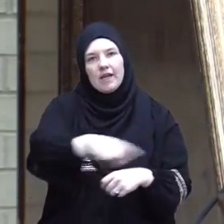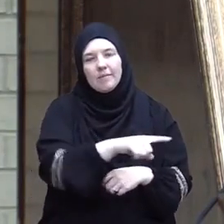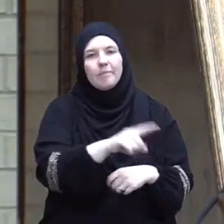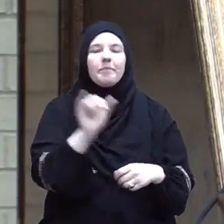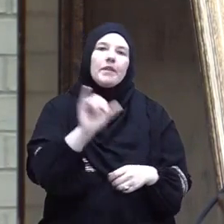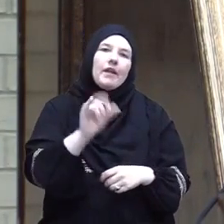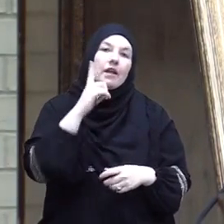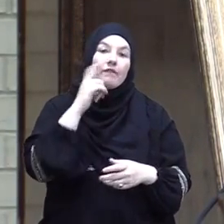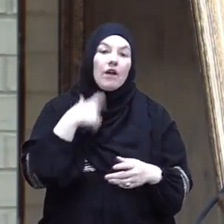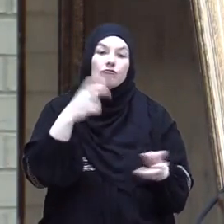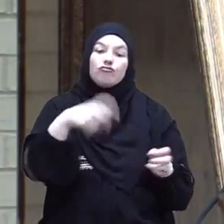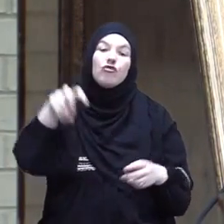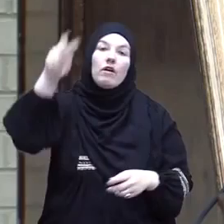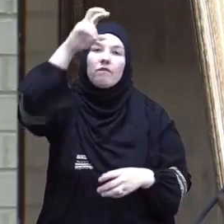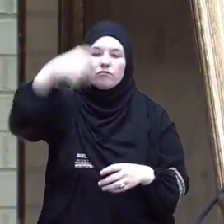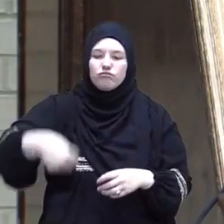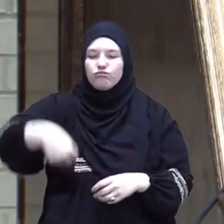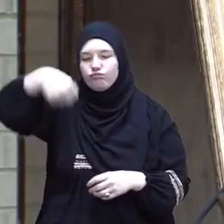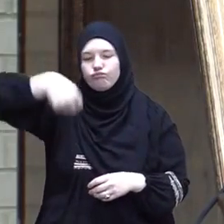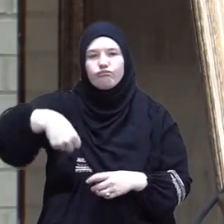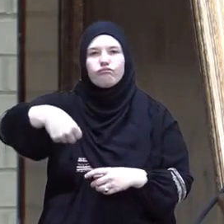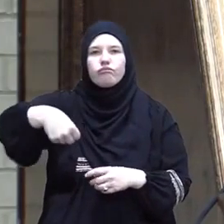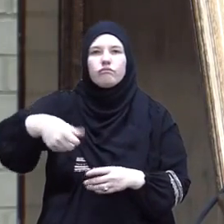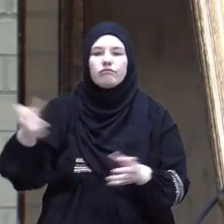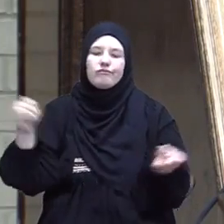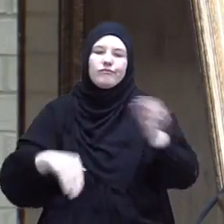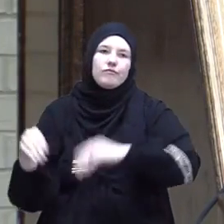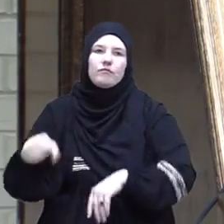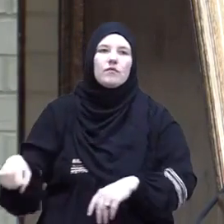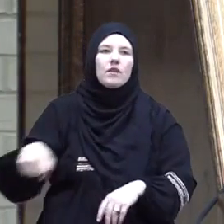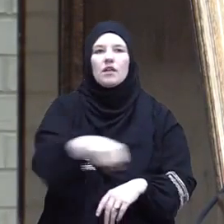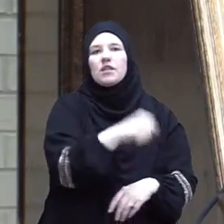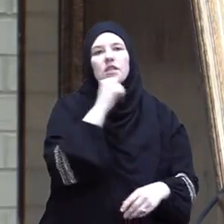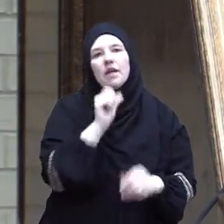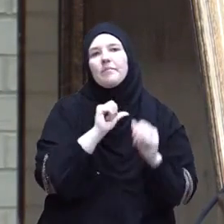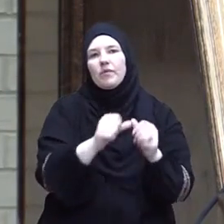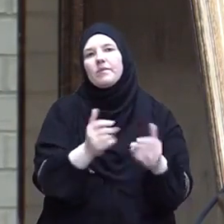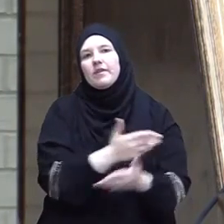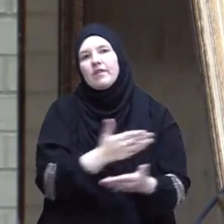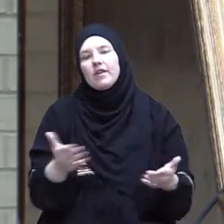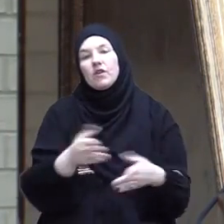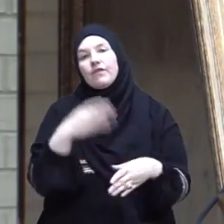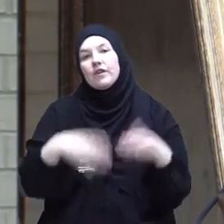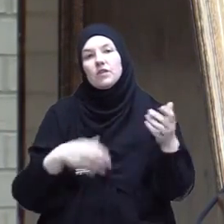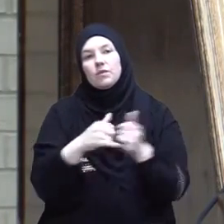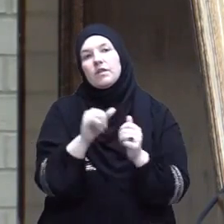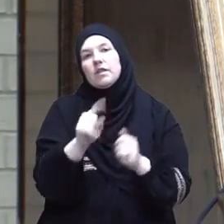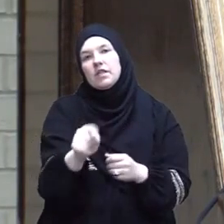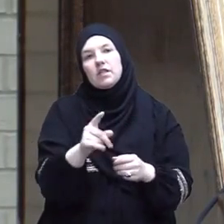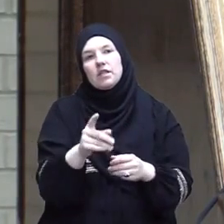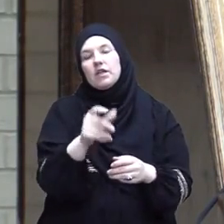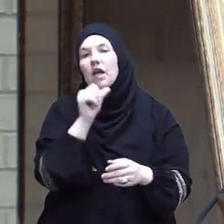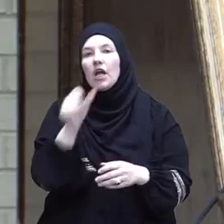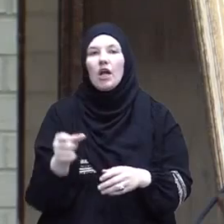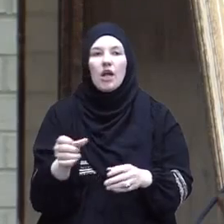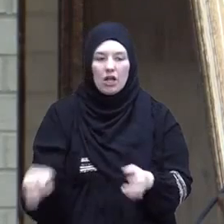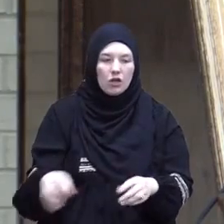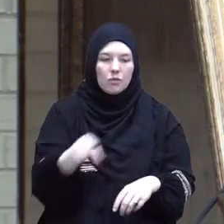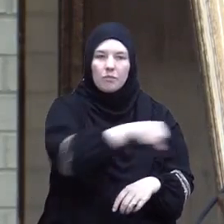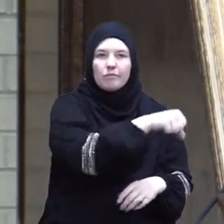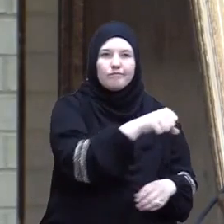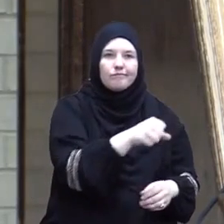anywhere. Those are not permanent things, right? So you finish with it, you throw it away because it's not useful